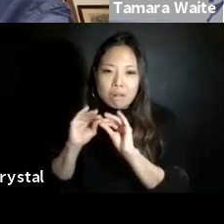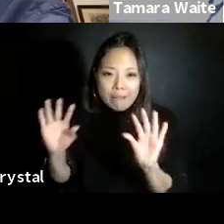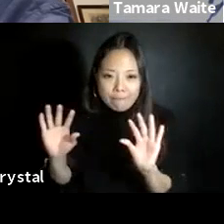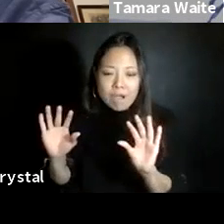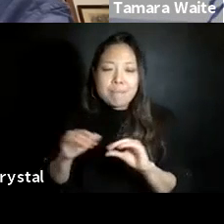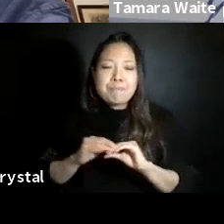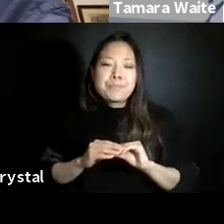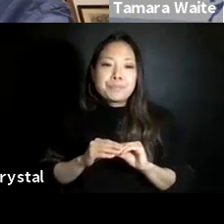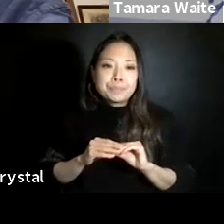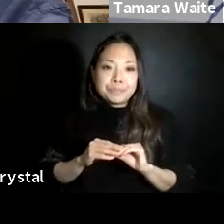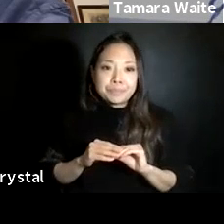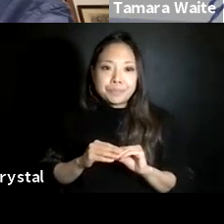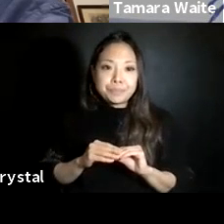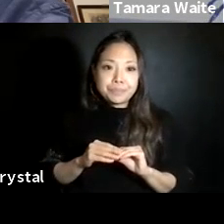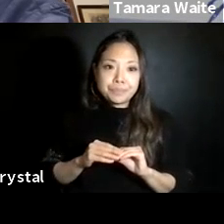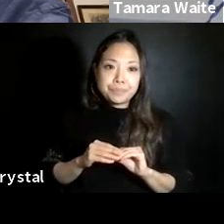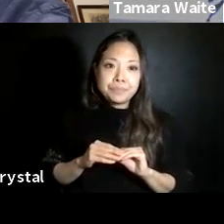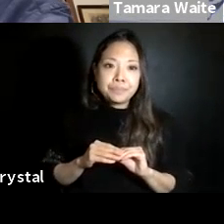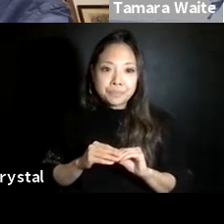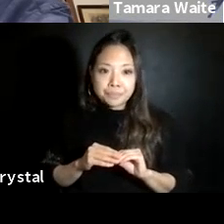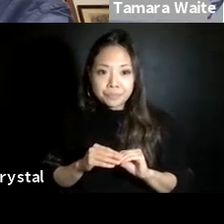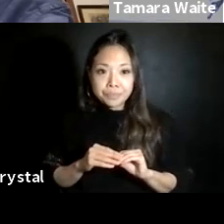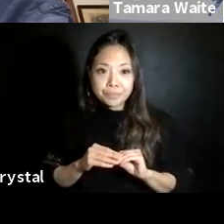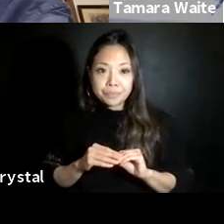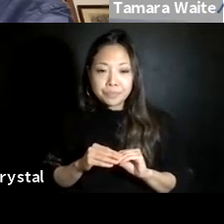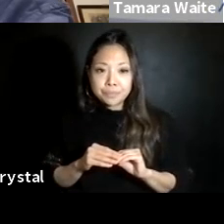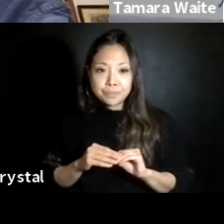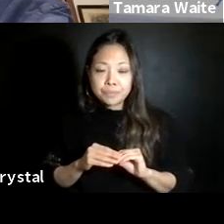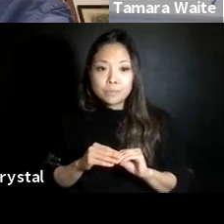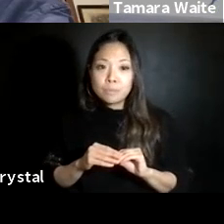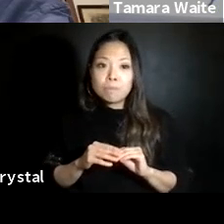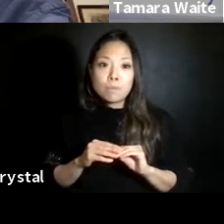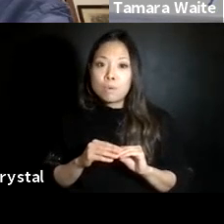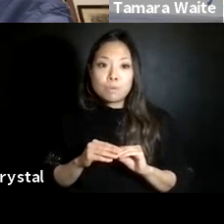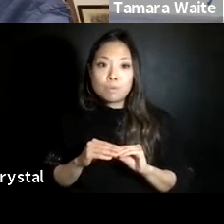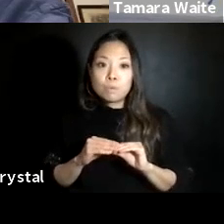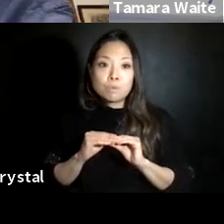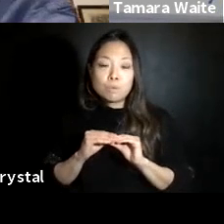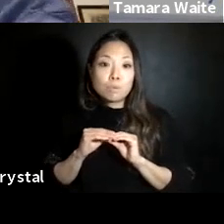that there would not be a lottery for,